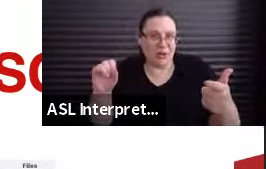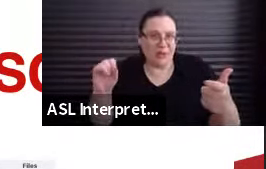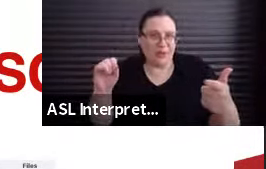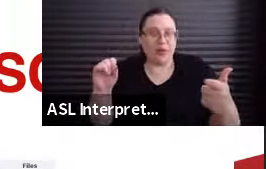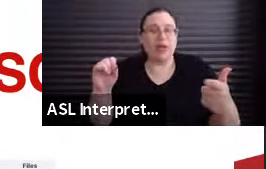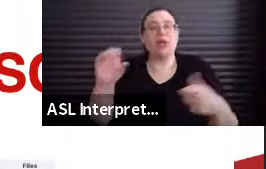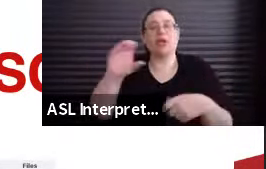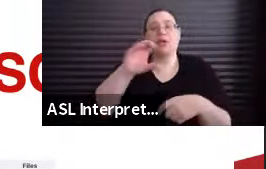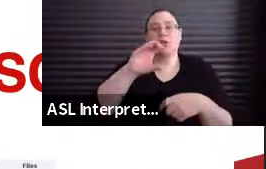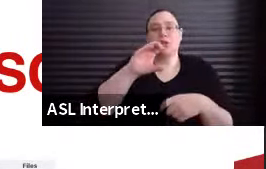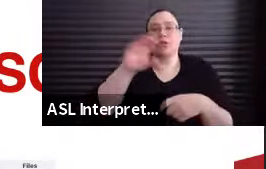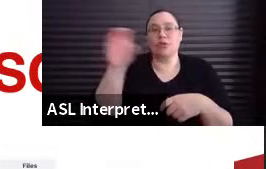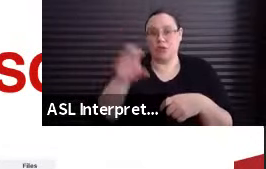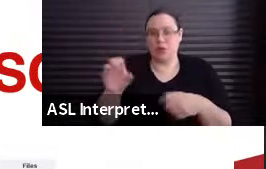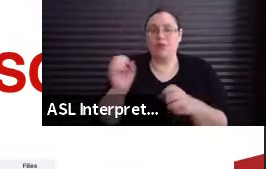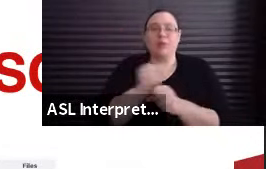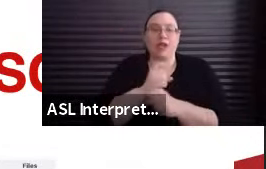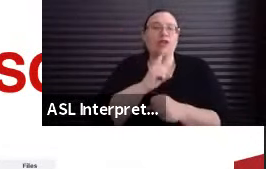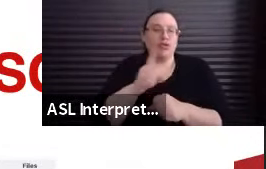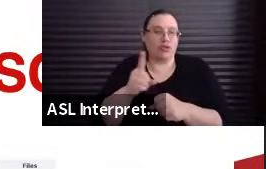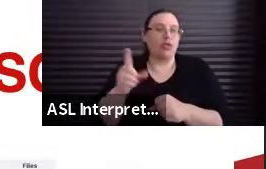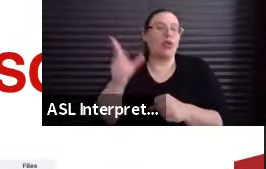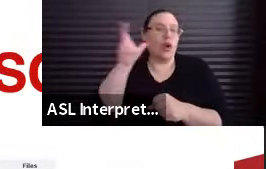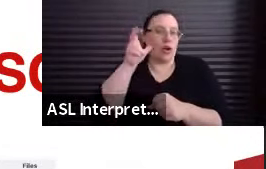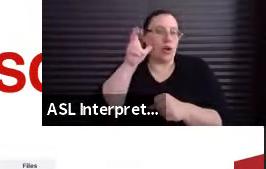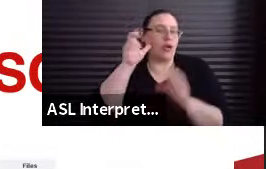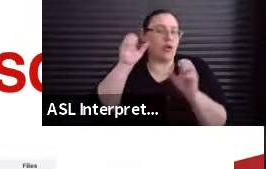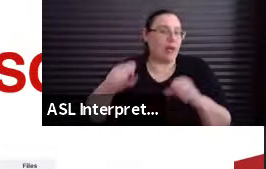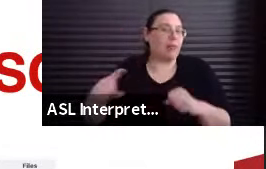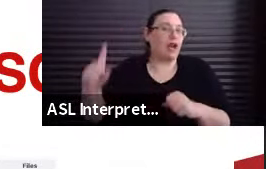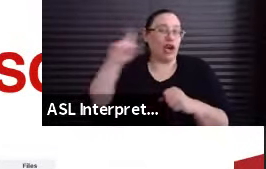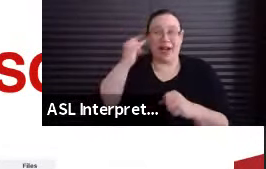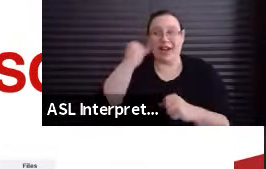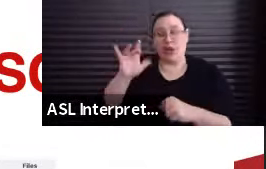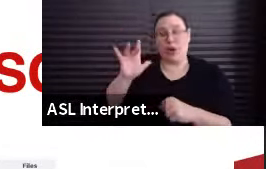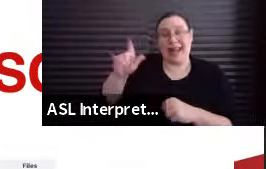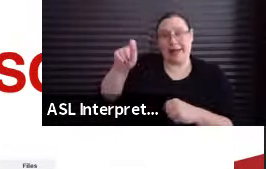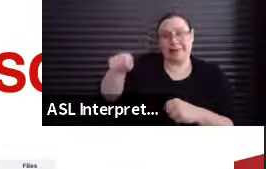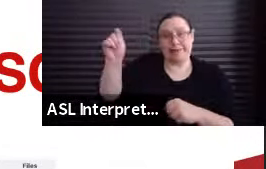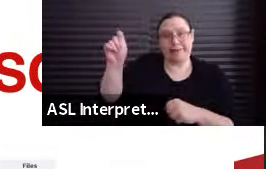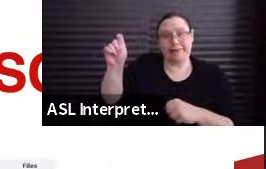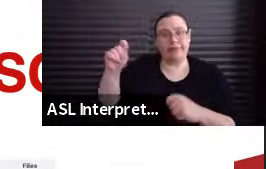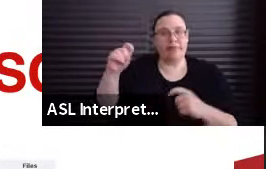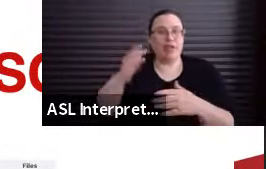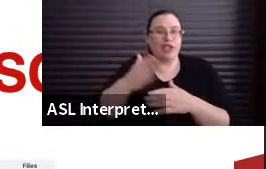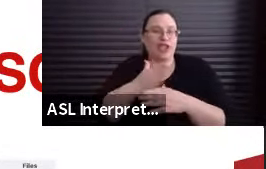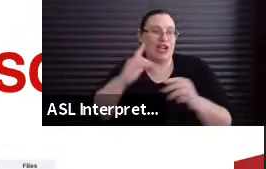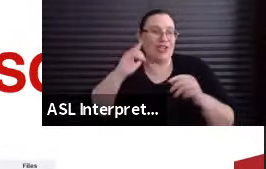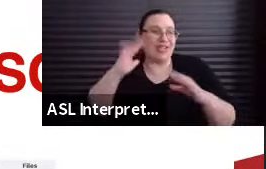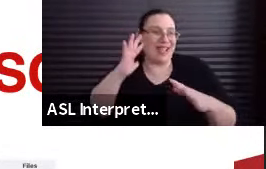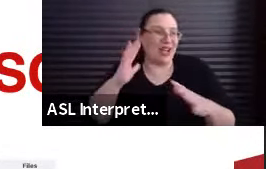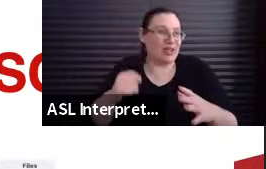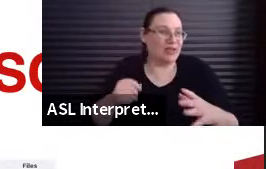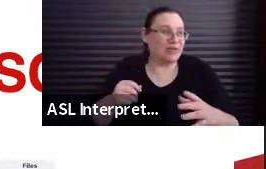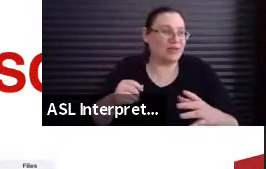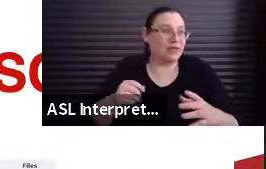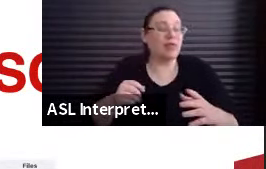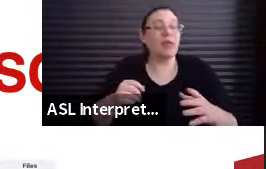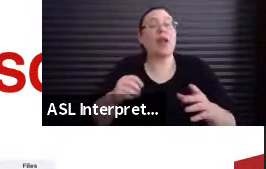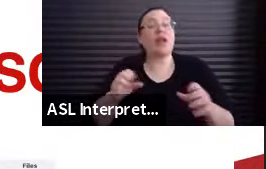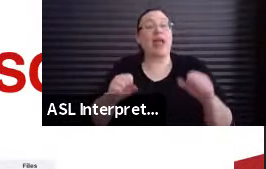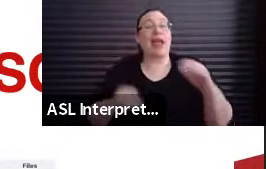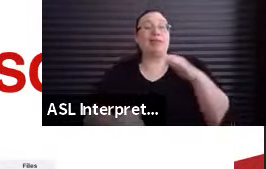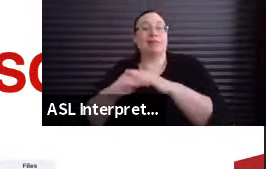then make sure that audio was heard if that share sound button is checked. And it can also optimize the video to